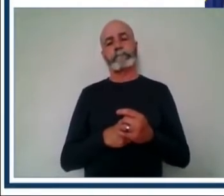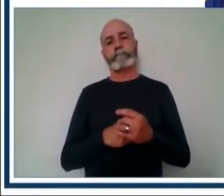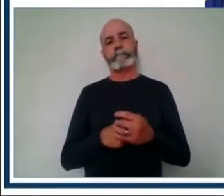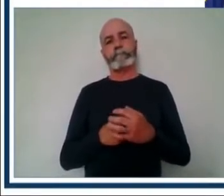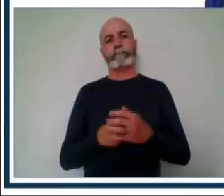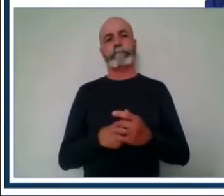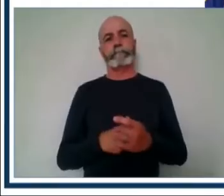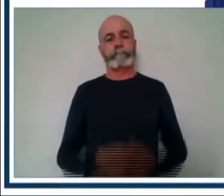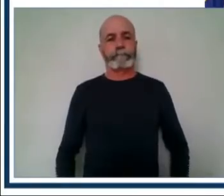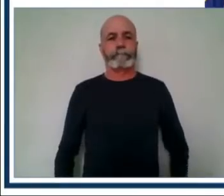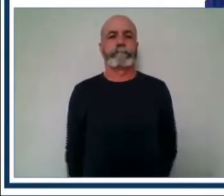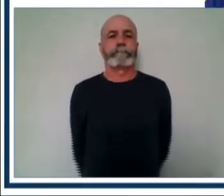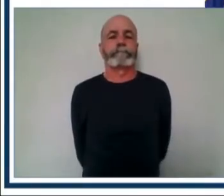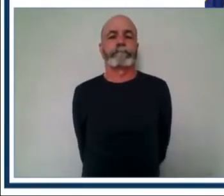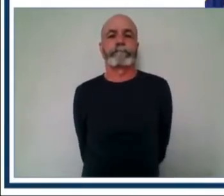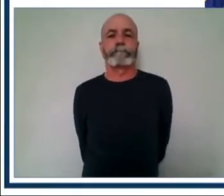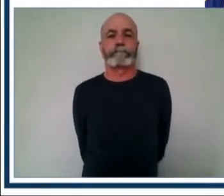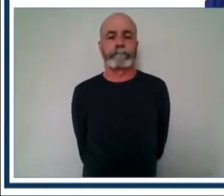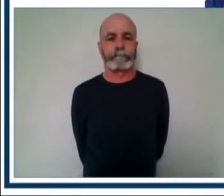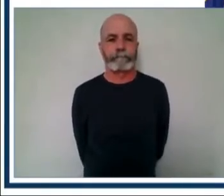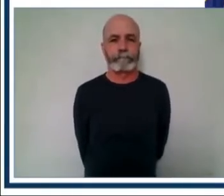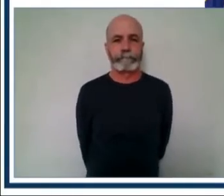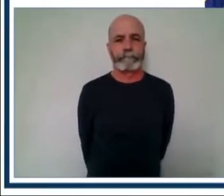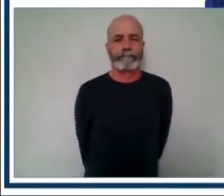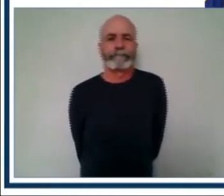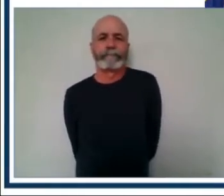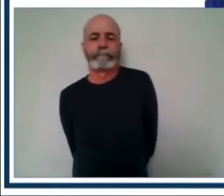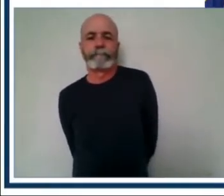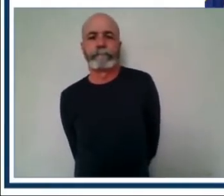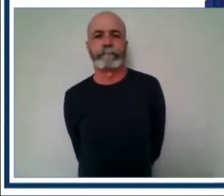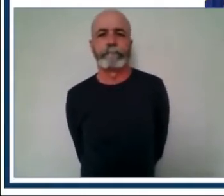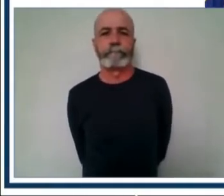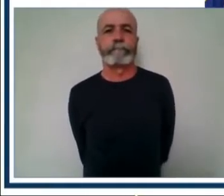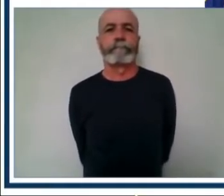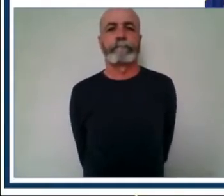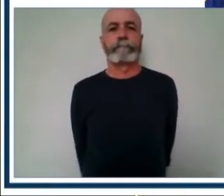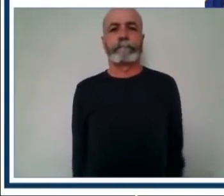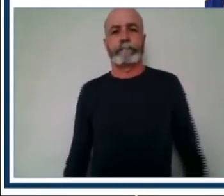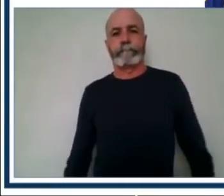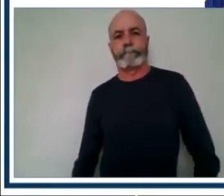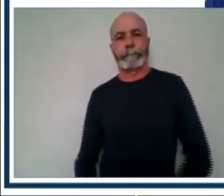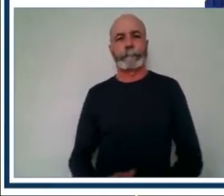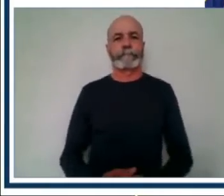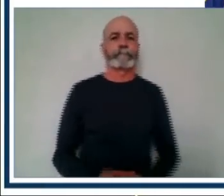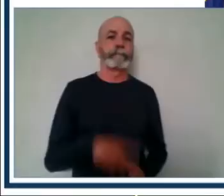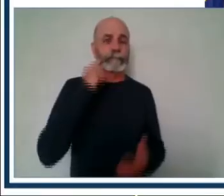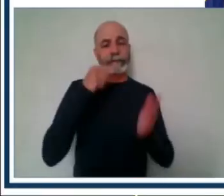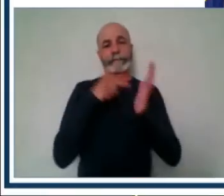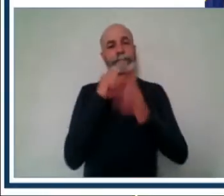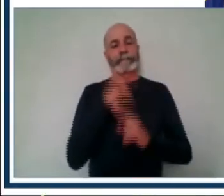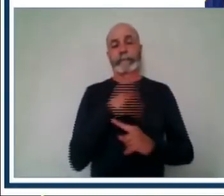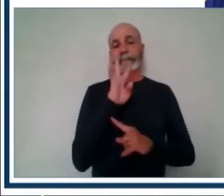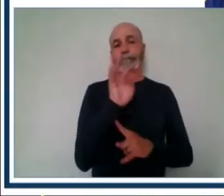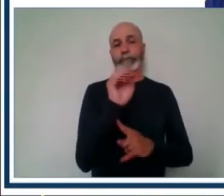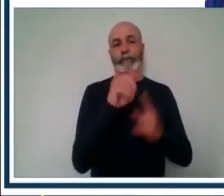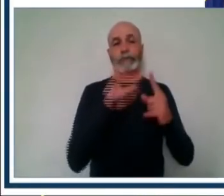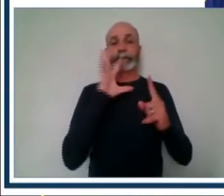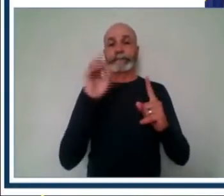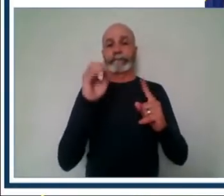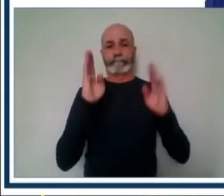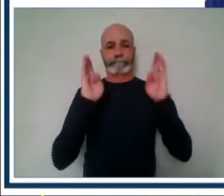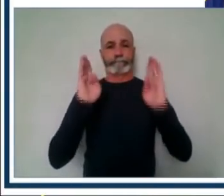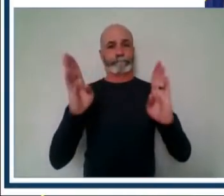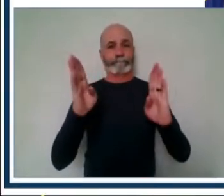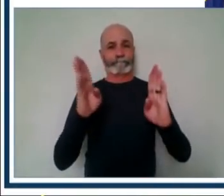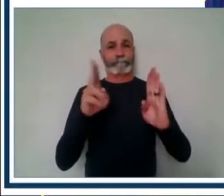to 40 to 50-year-olds to book their AstraZeneca vaccines, if that's still happening. I guess tonight at midnight, I know a lot of